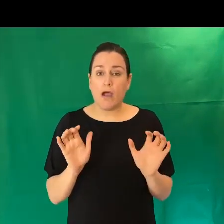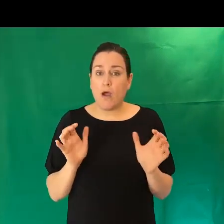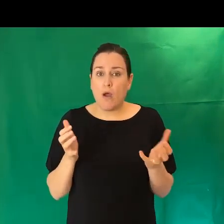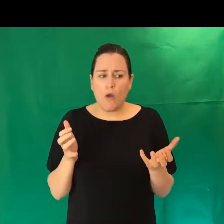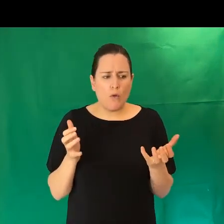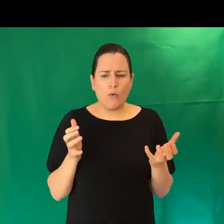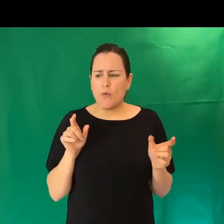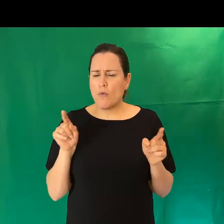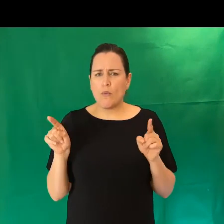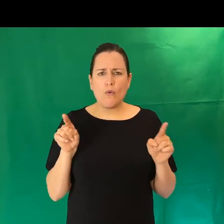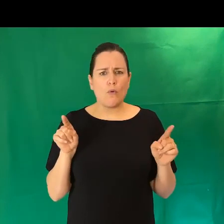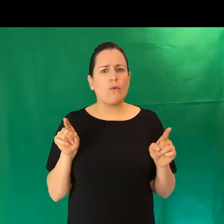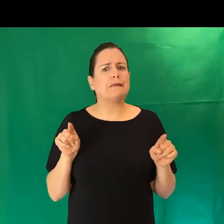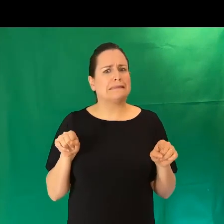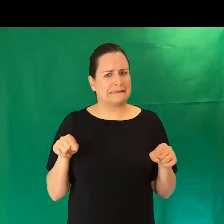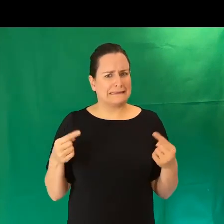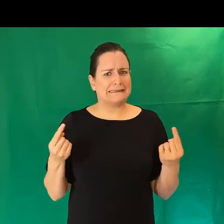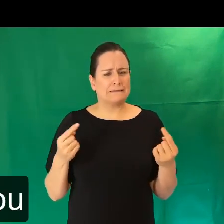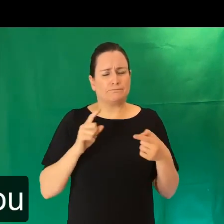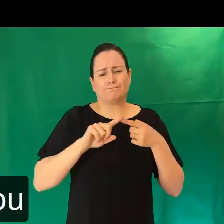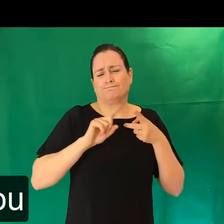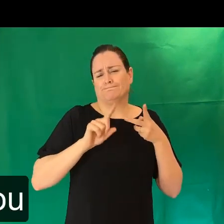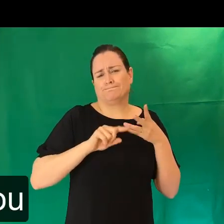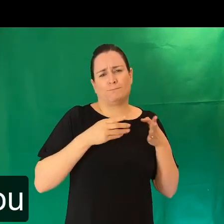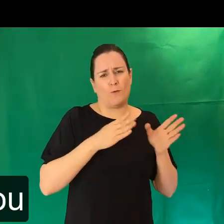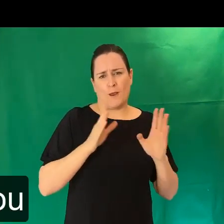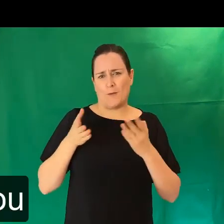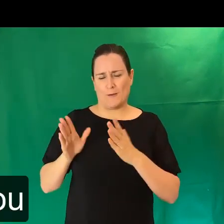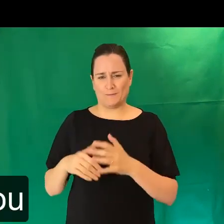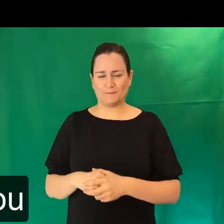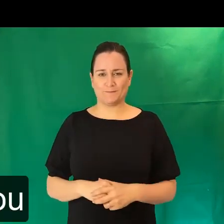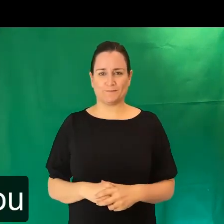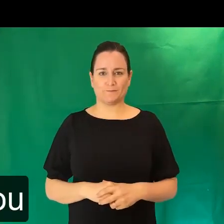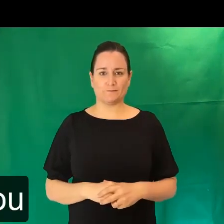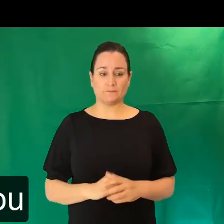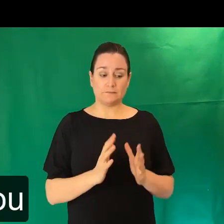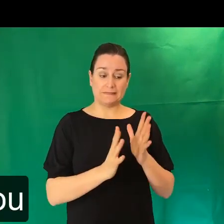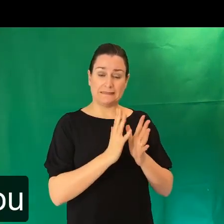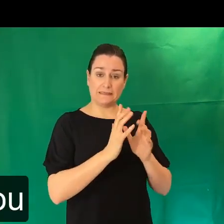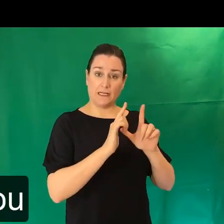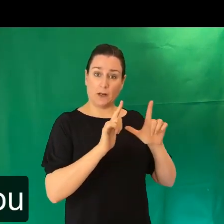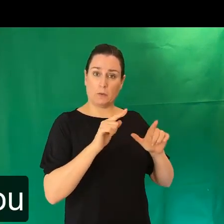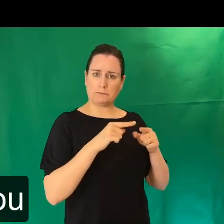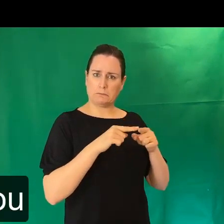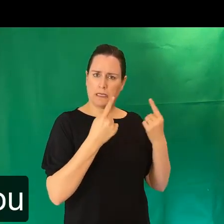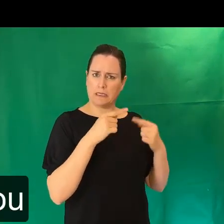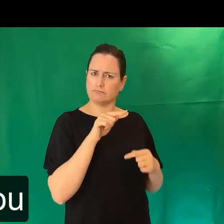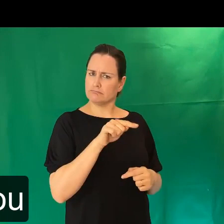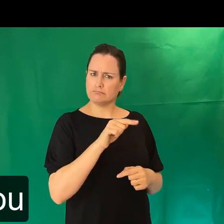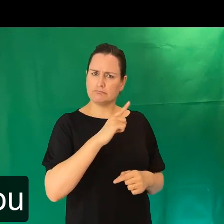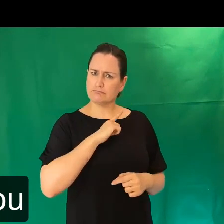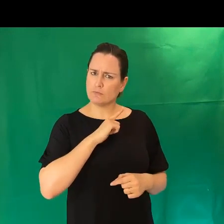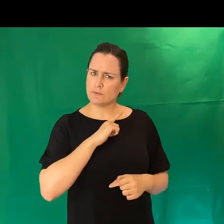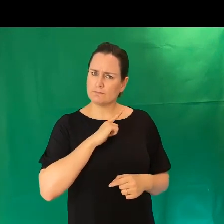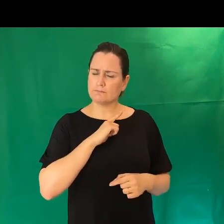ways. What is different in sign languages is that, for example,